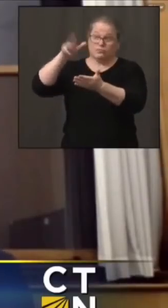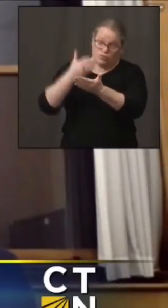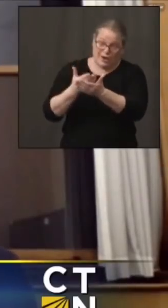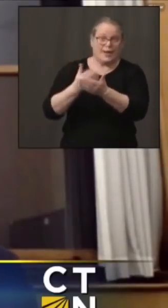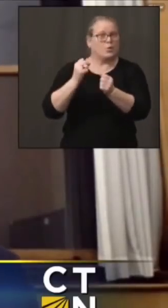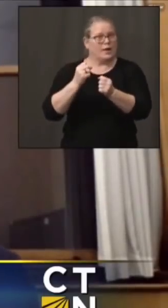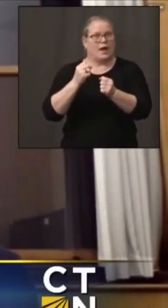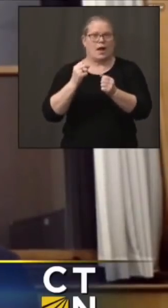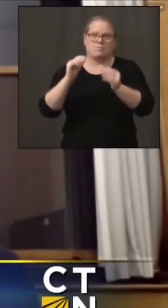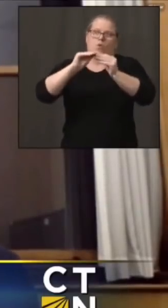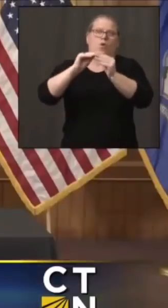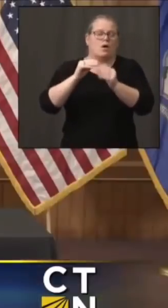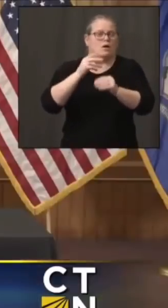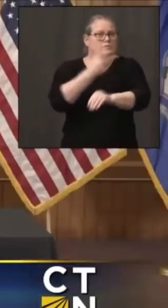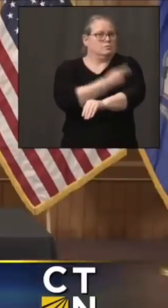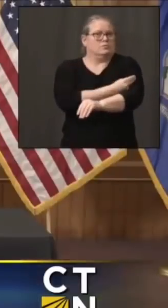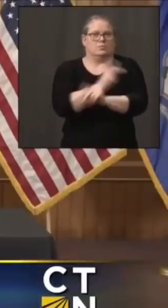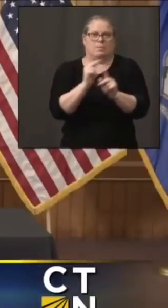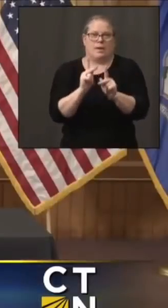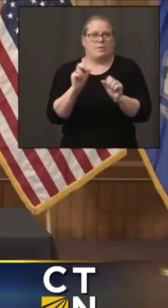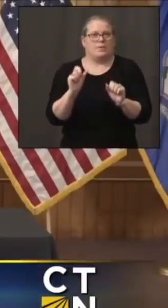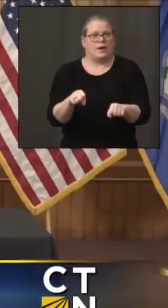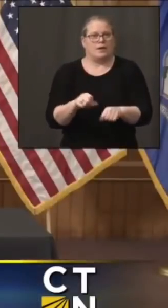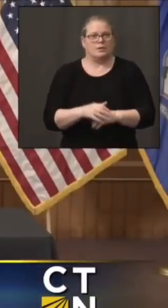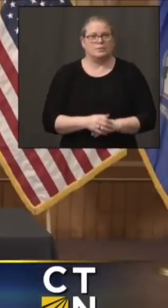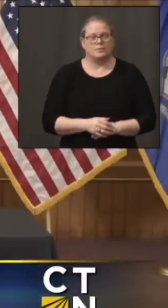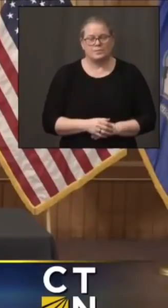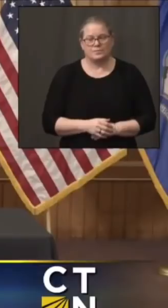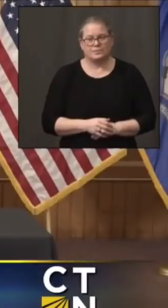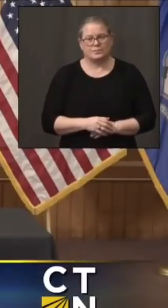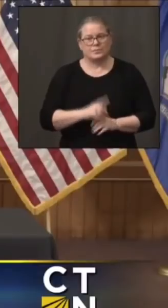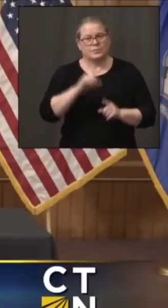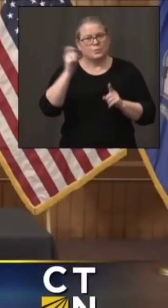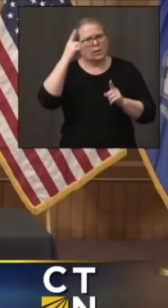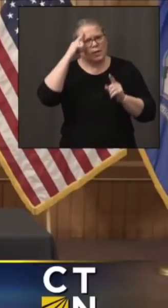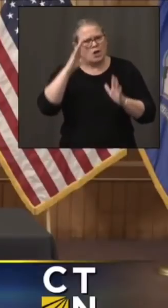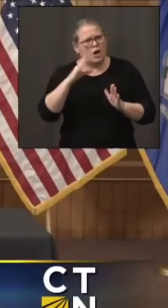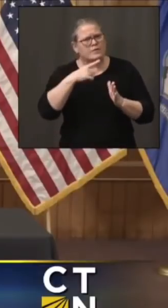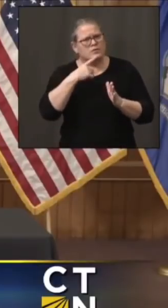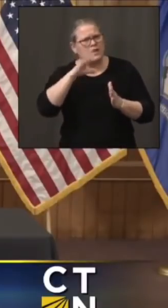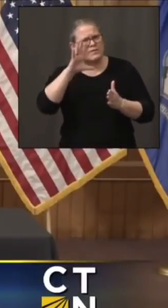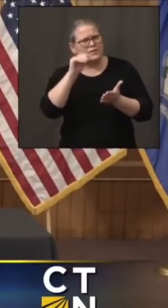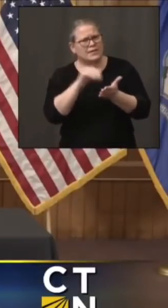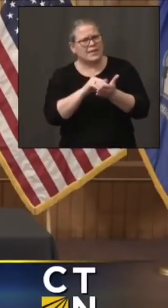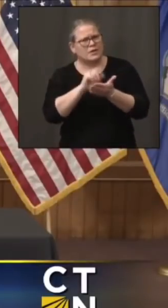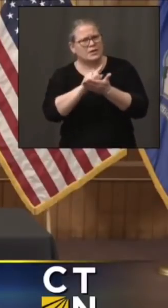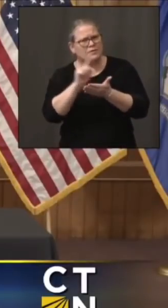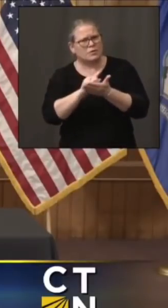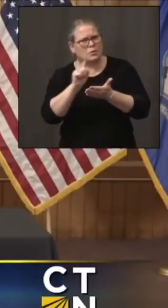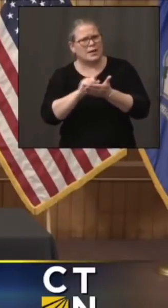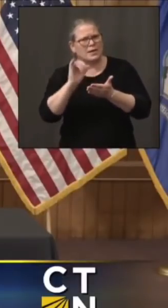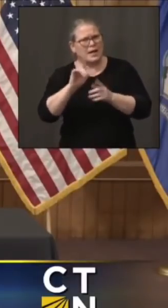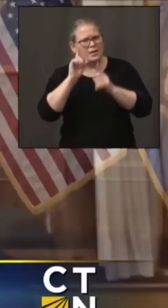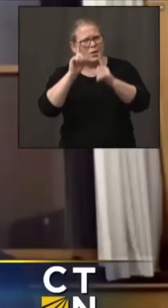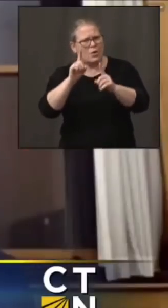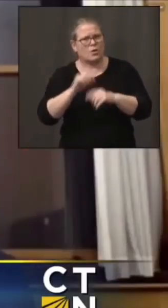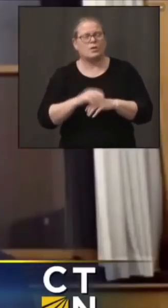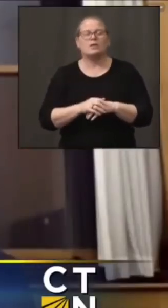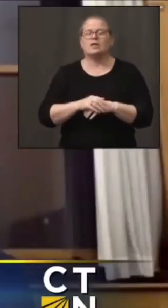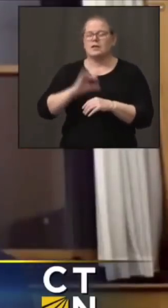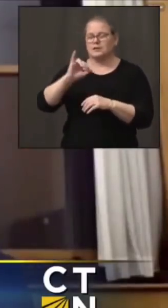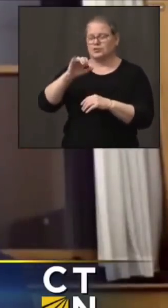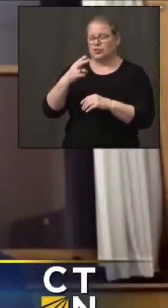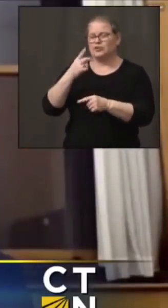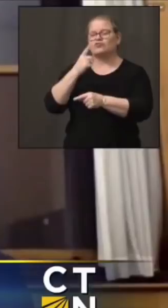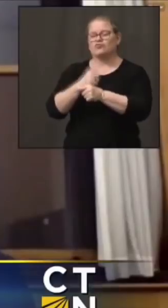accelerate. So it's about 50,000 a week, I thought I heard the governor say. Is that correct? Yeah, as the congressman mentioned earlier, we get guidance